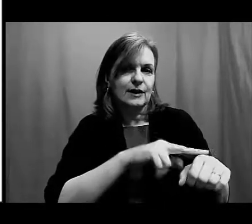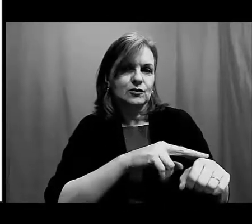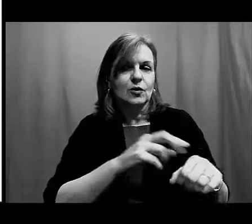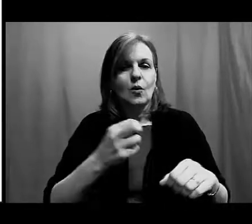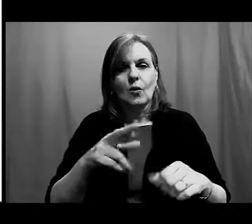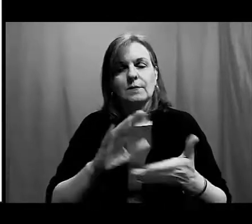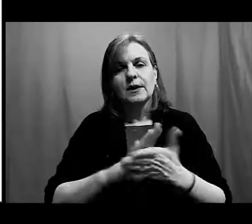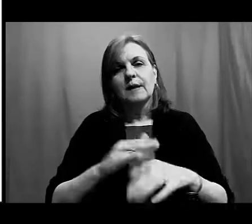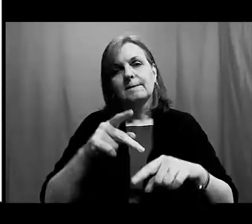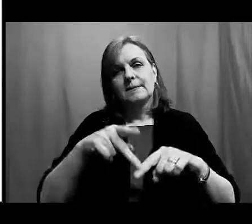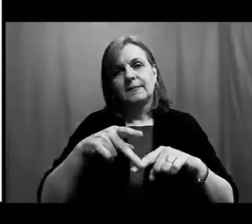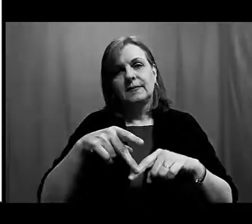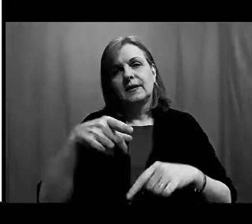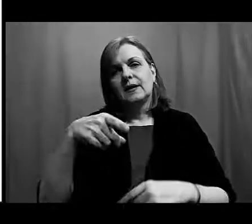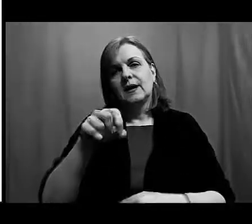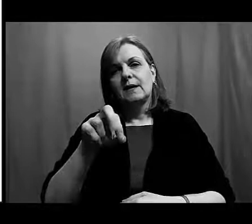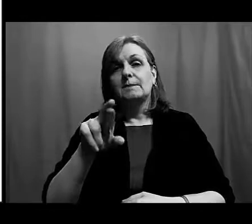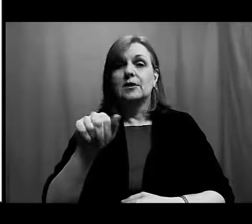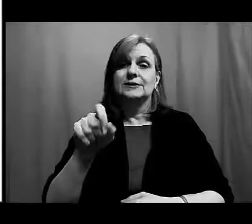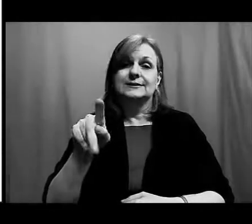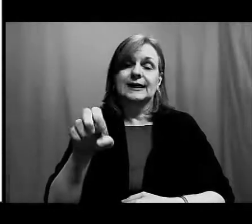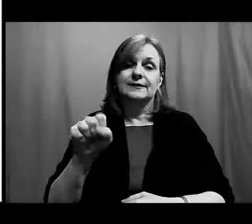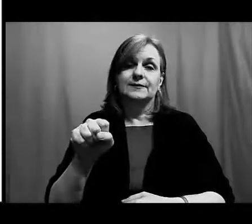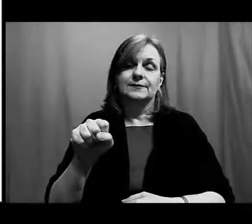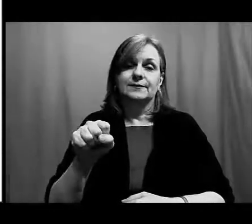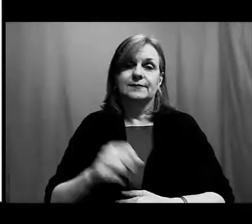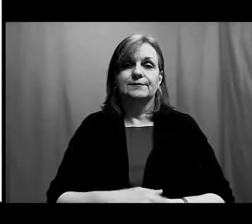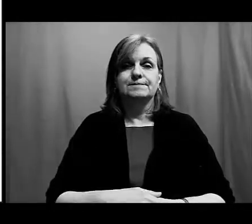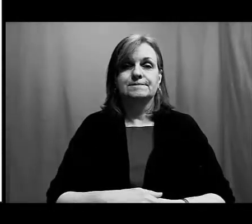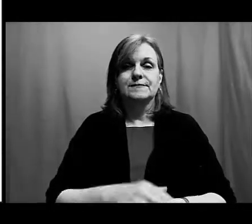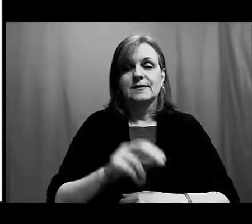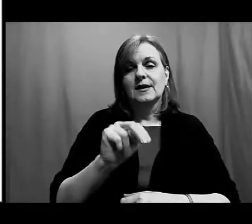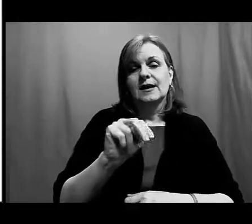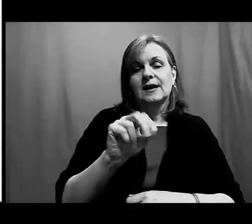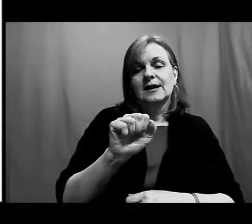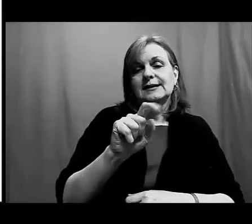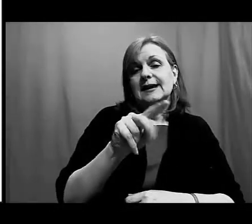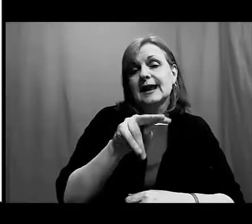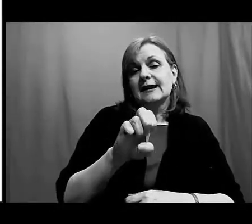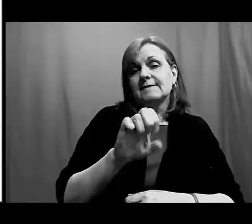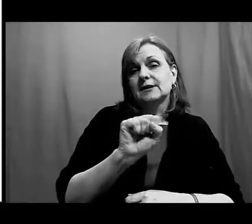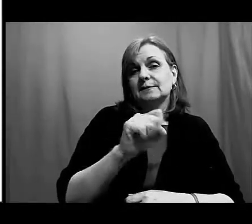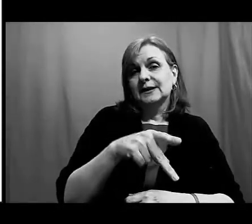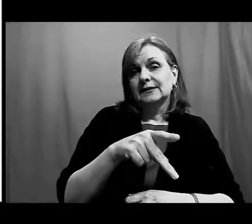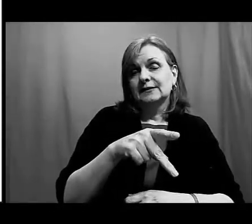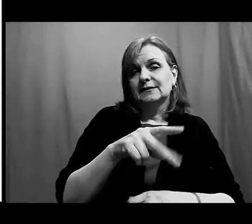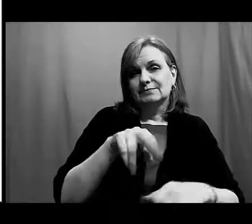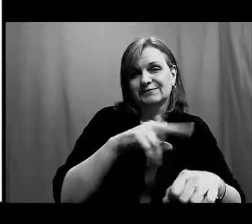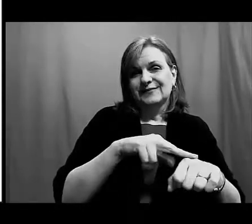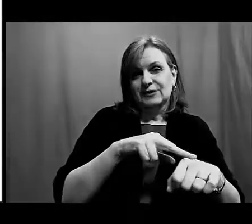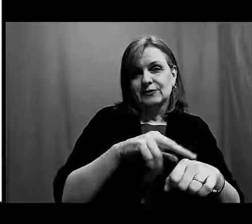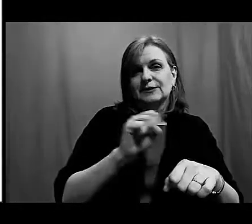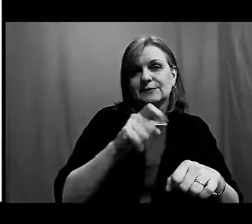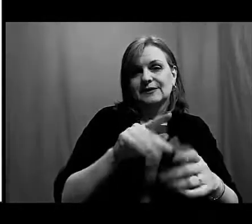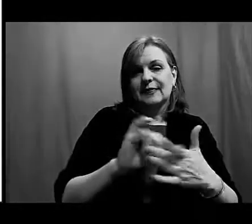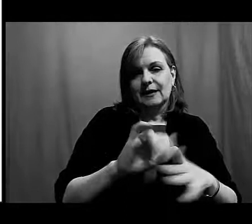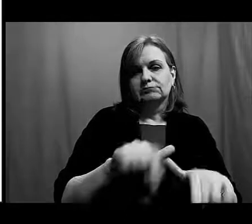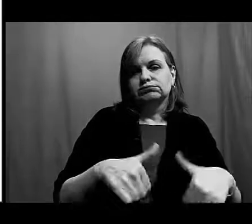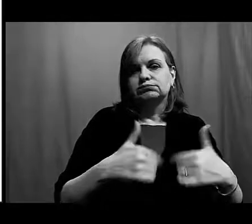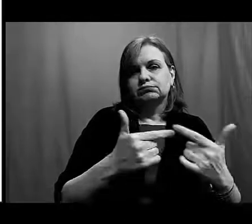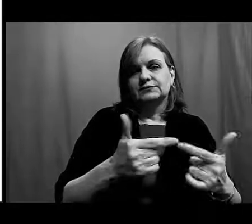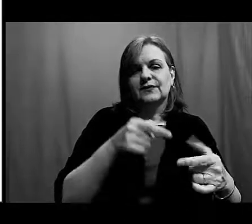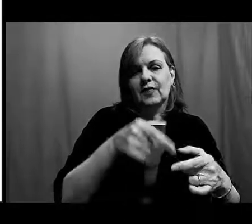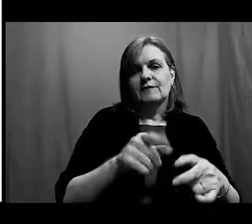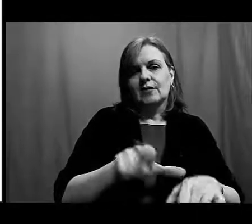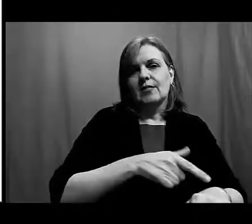and potentially being parasites for native species. Native species are species that have been